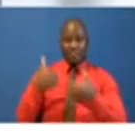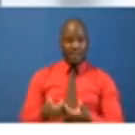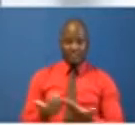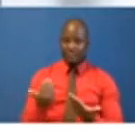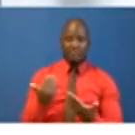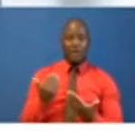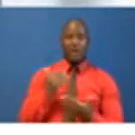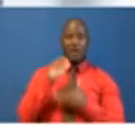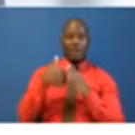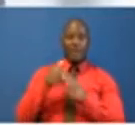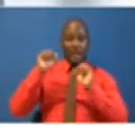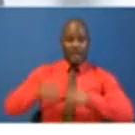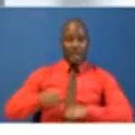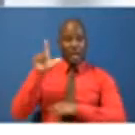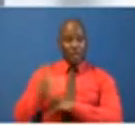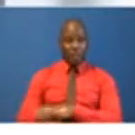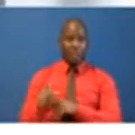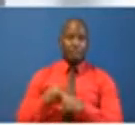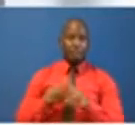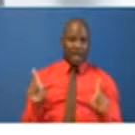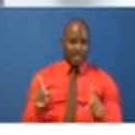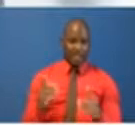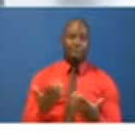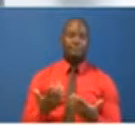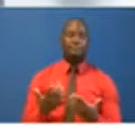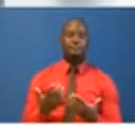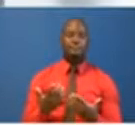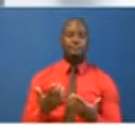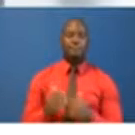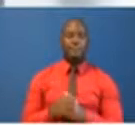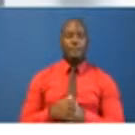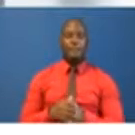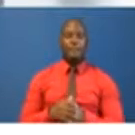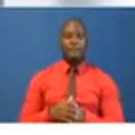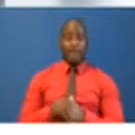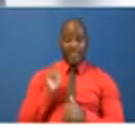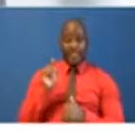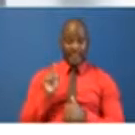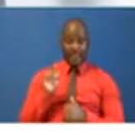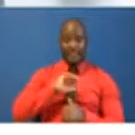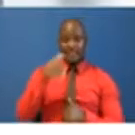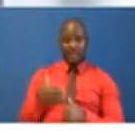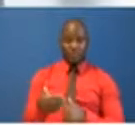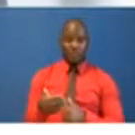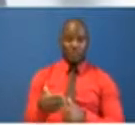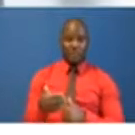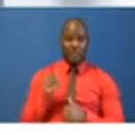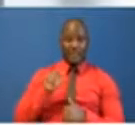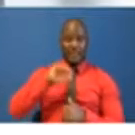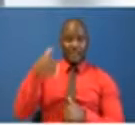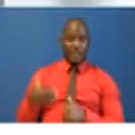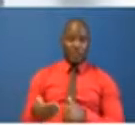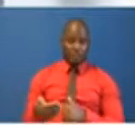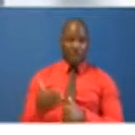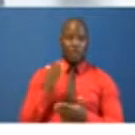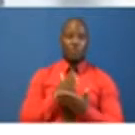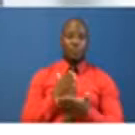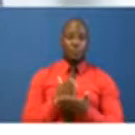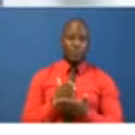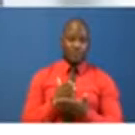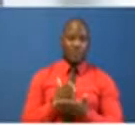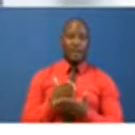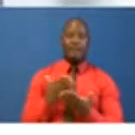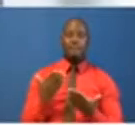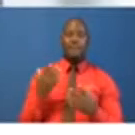play a big role i agree but but this city this city actually